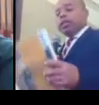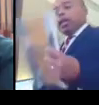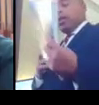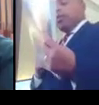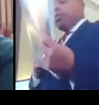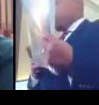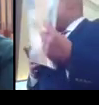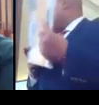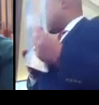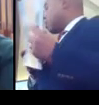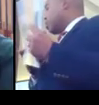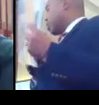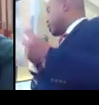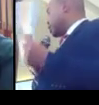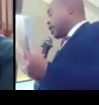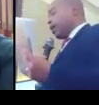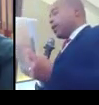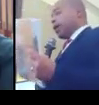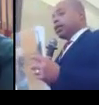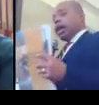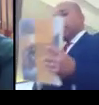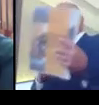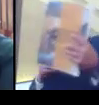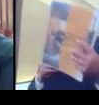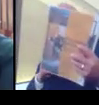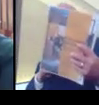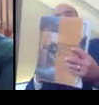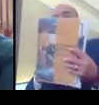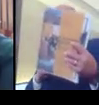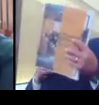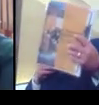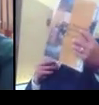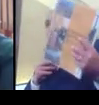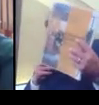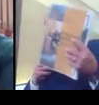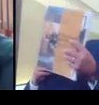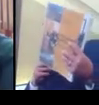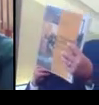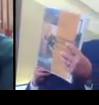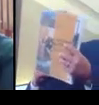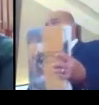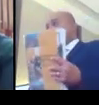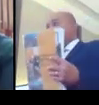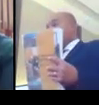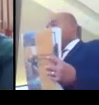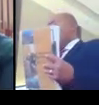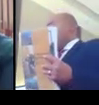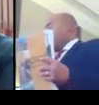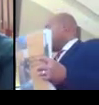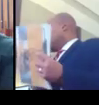items that in this book, you look at design guidelines that can inform the zoning